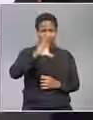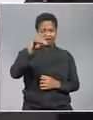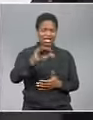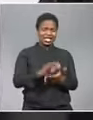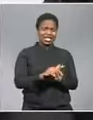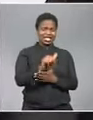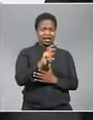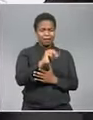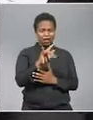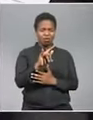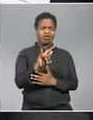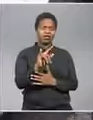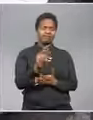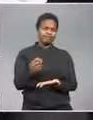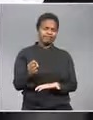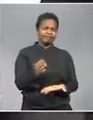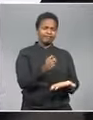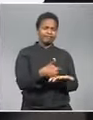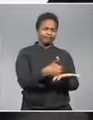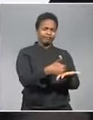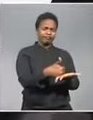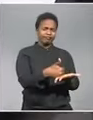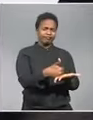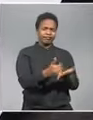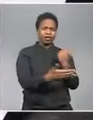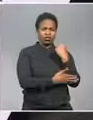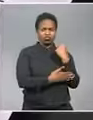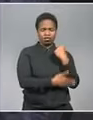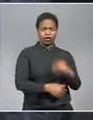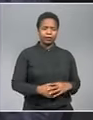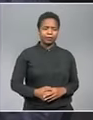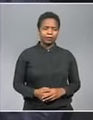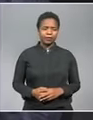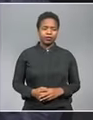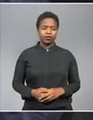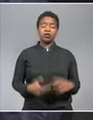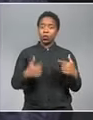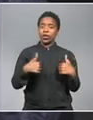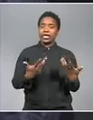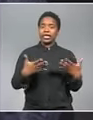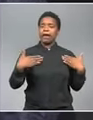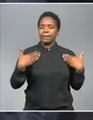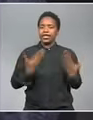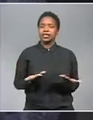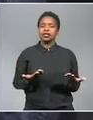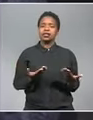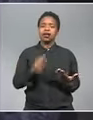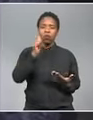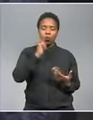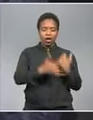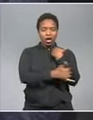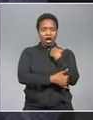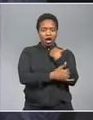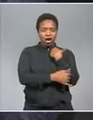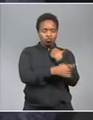million rand to the country. We look forward to such kind of interaction